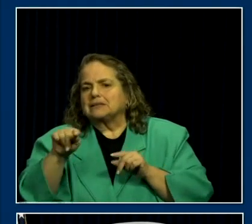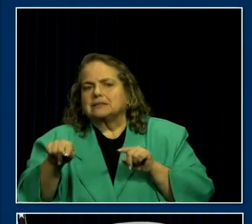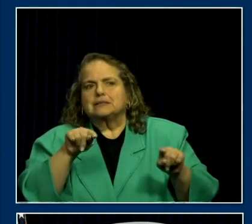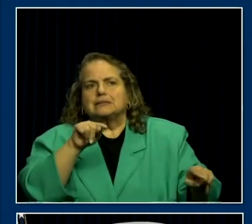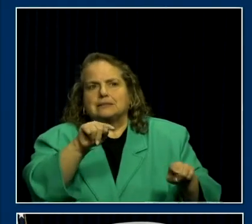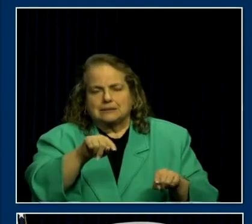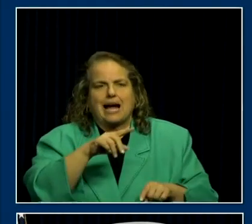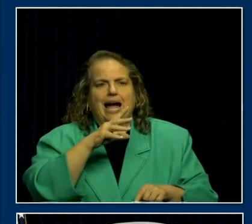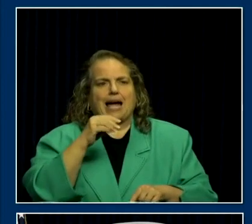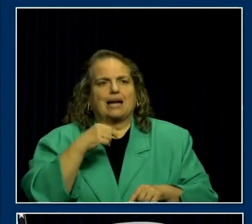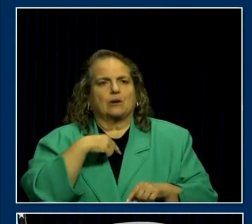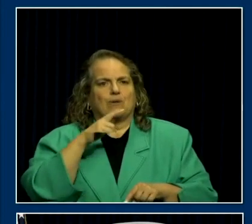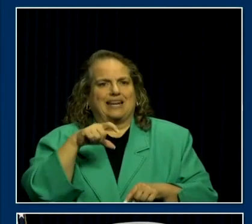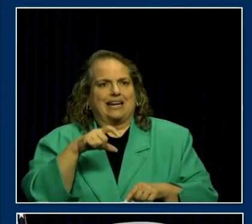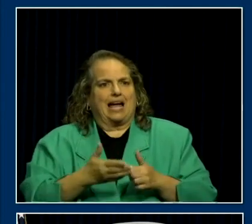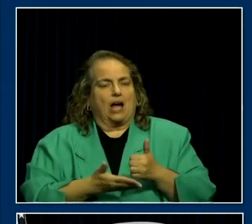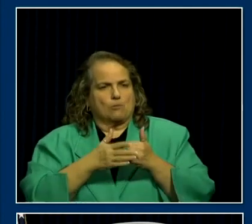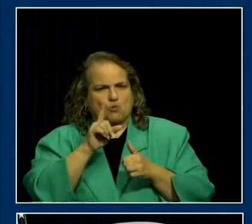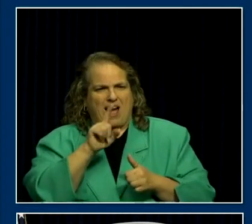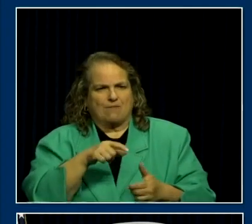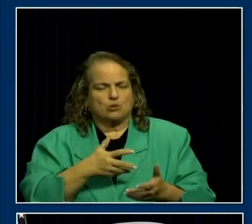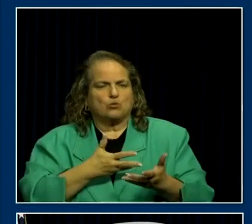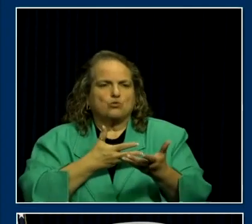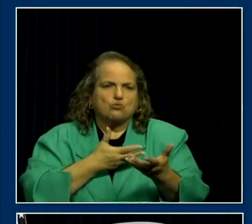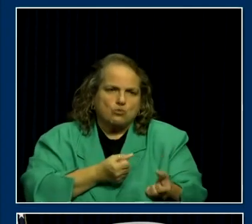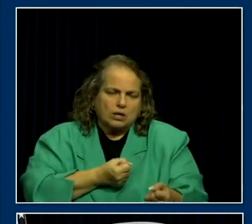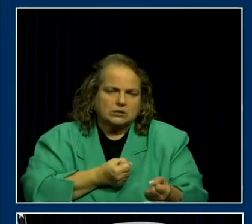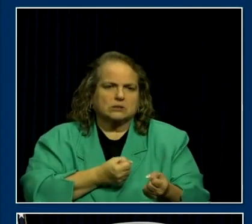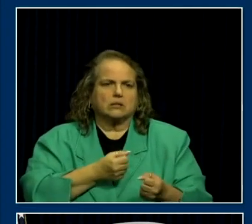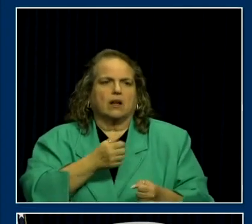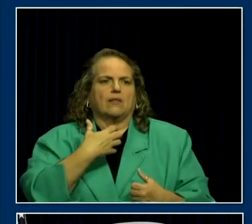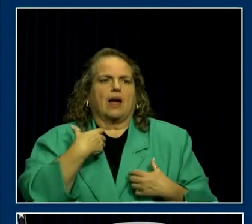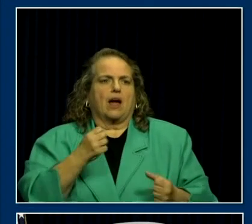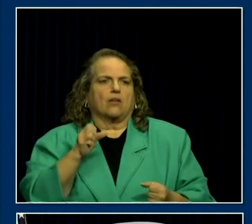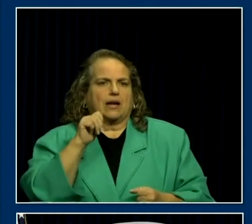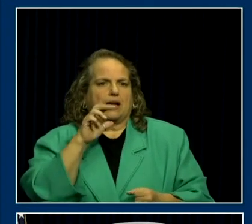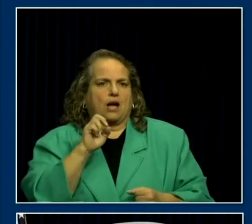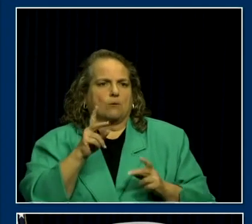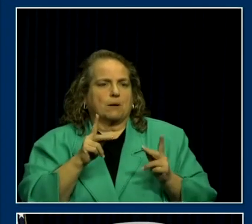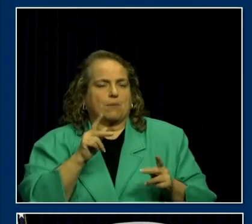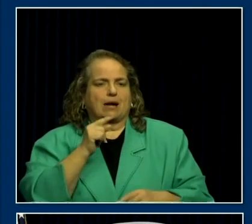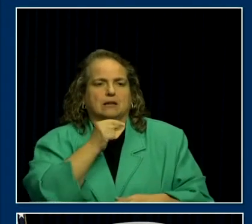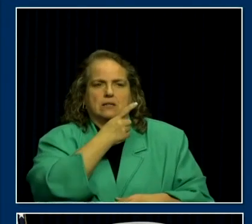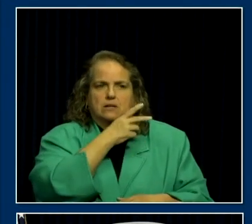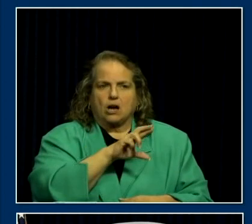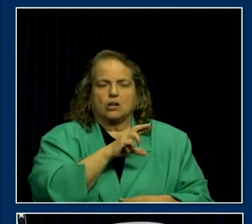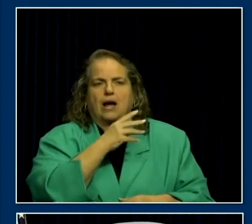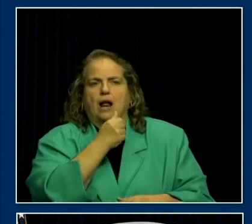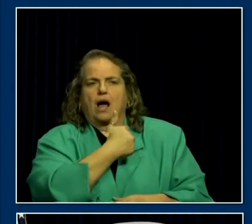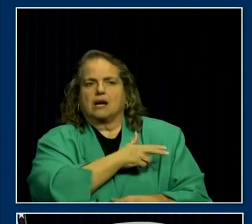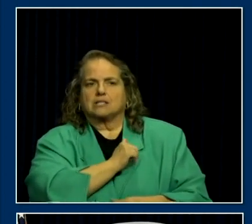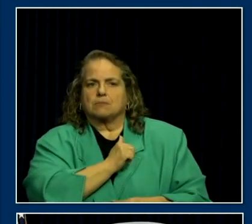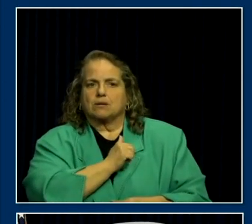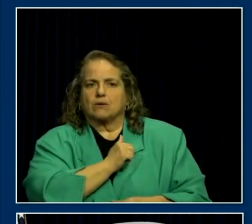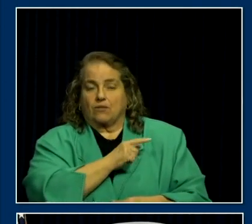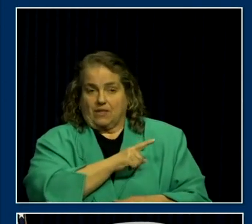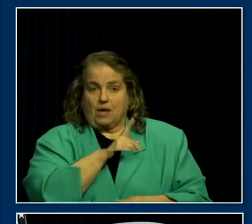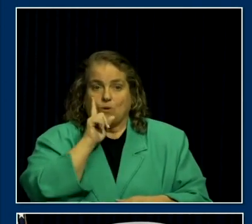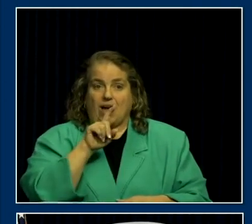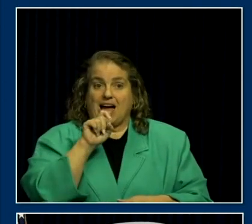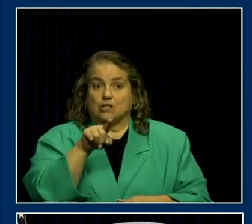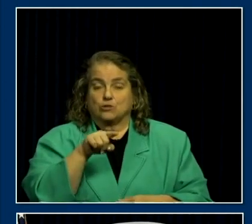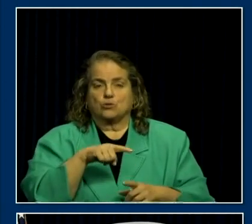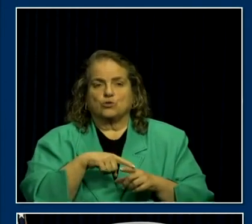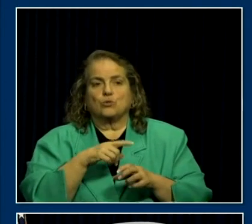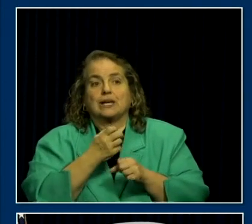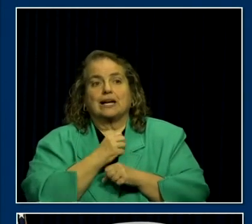have to really trust the healthcare providers that you go see at the hospitals and the doctor's offices, because they're going to ask you to receive care in